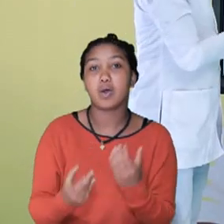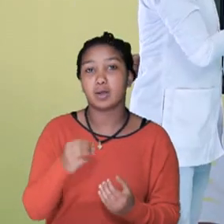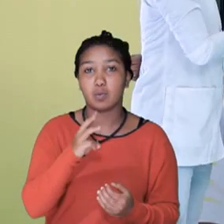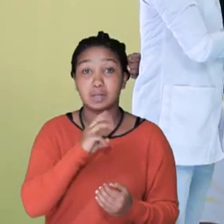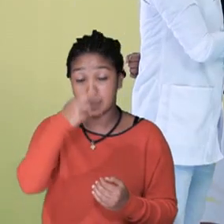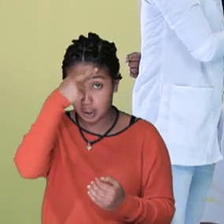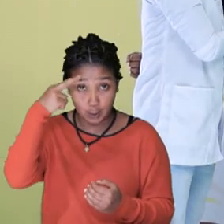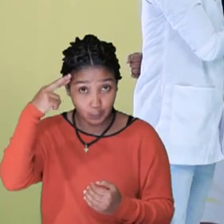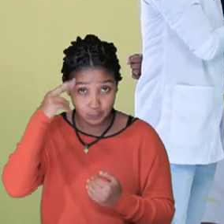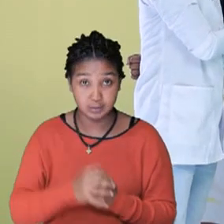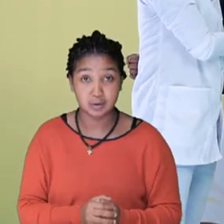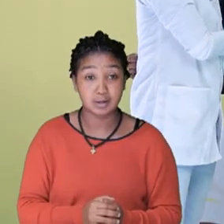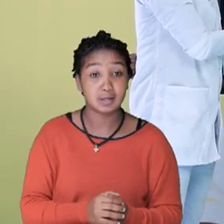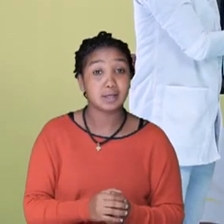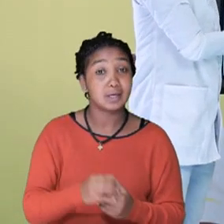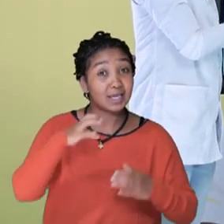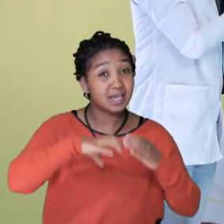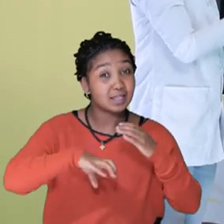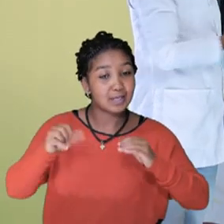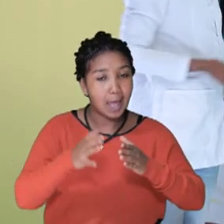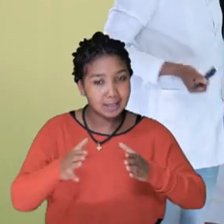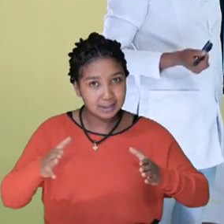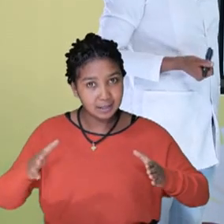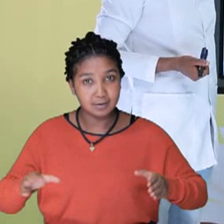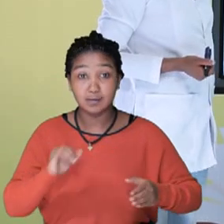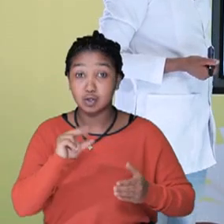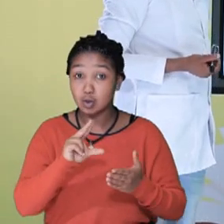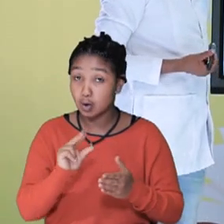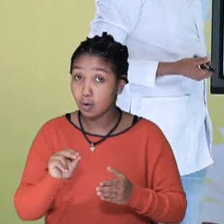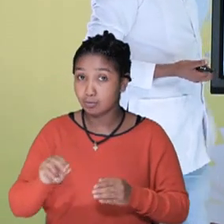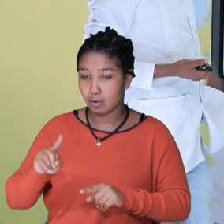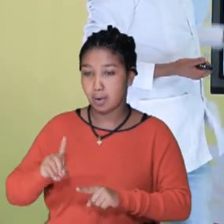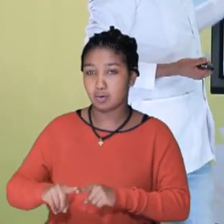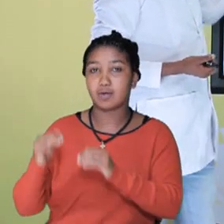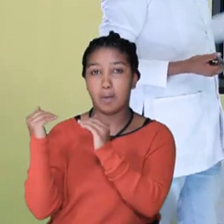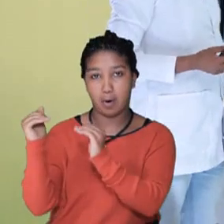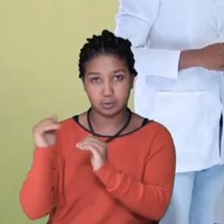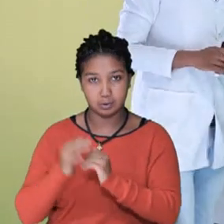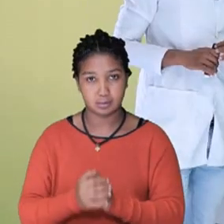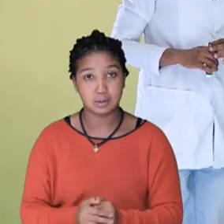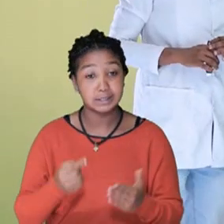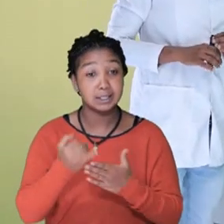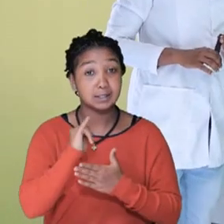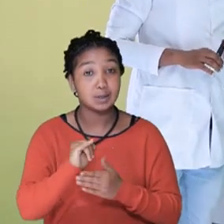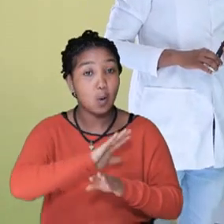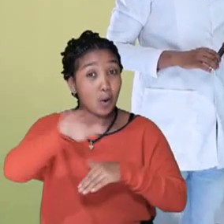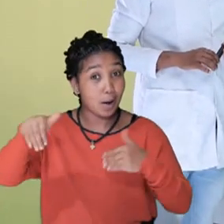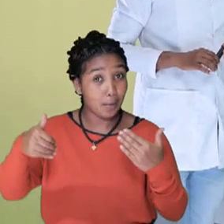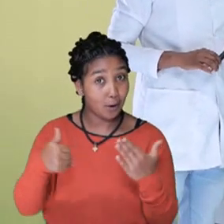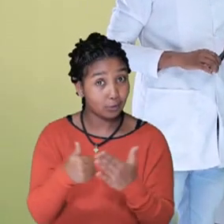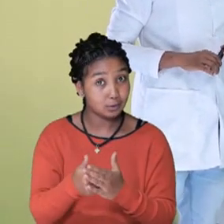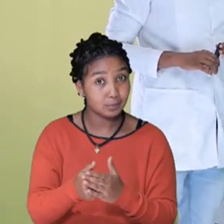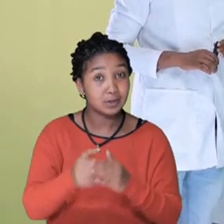because heat is extensive. It does not depend on the amount. This is all about